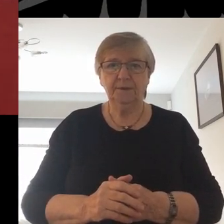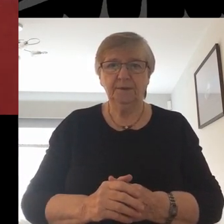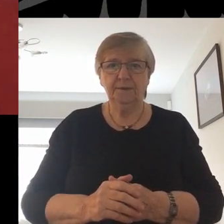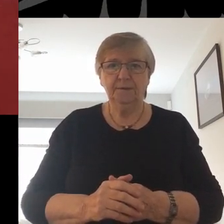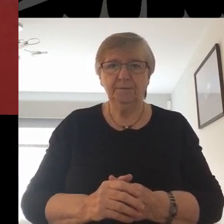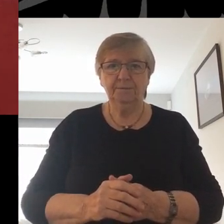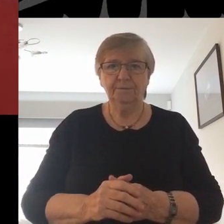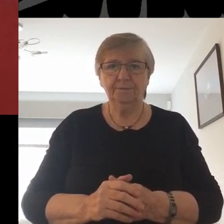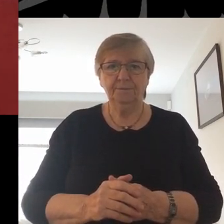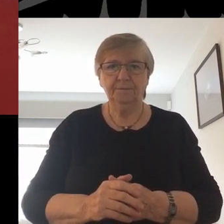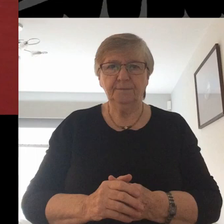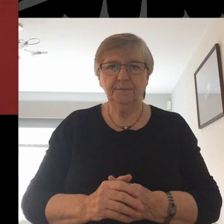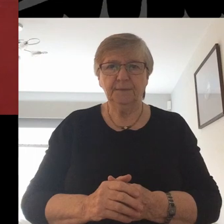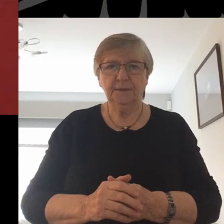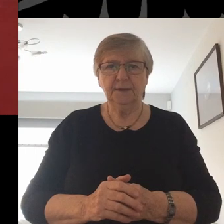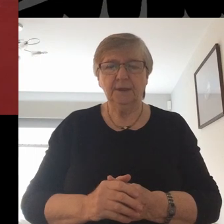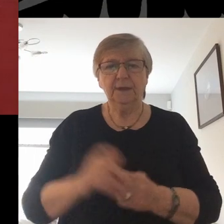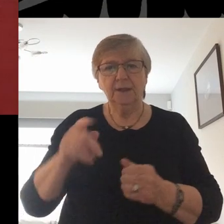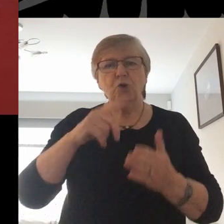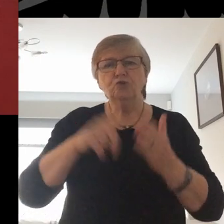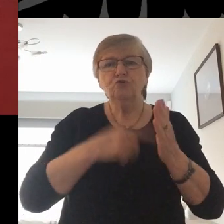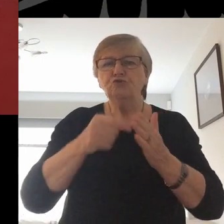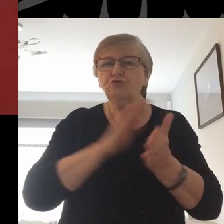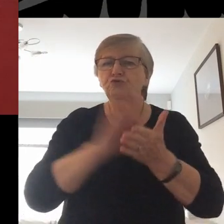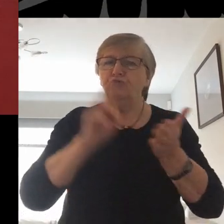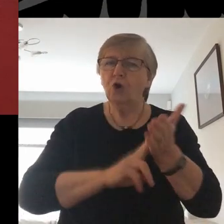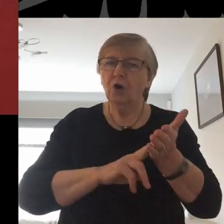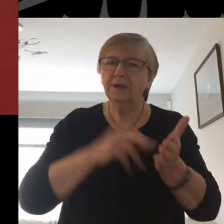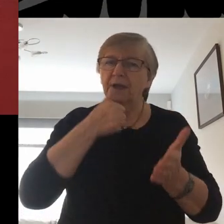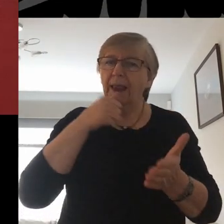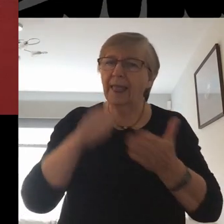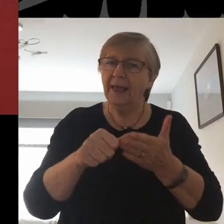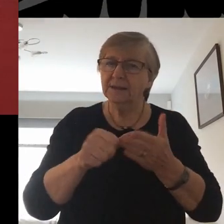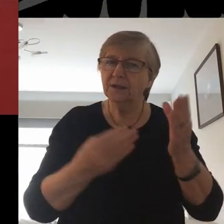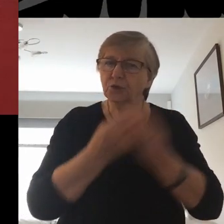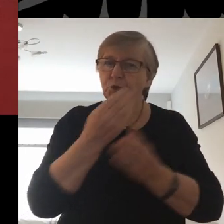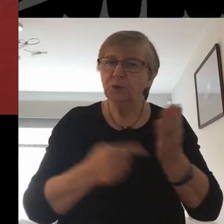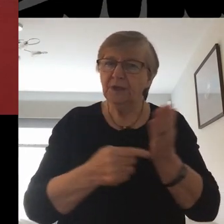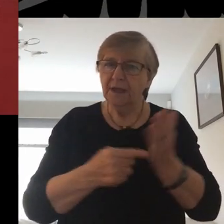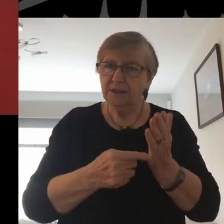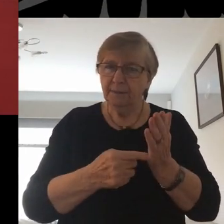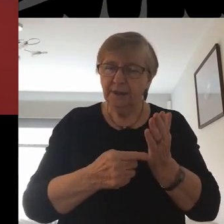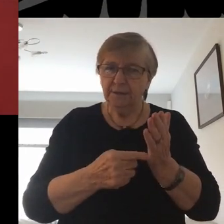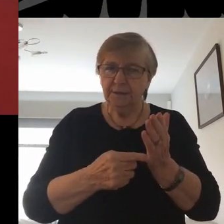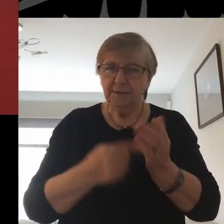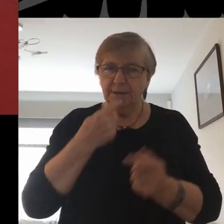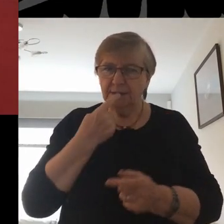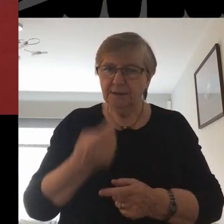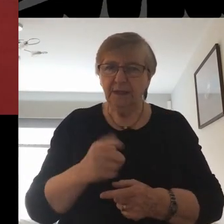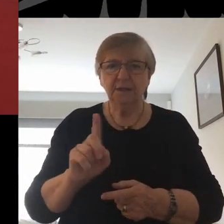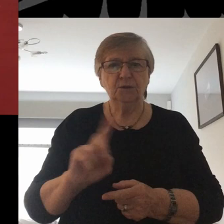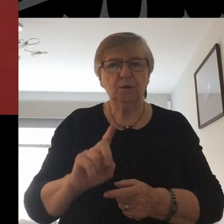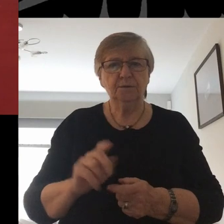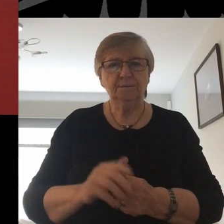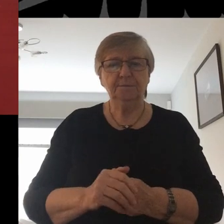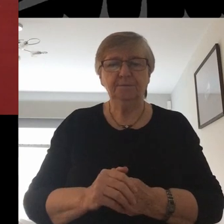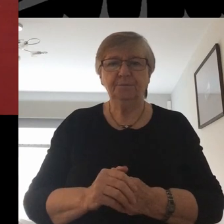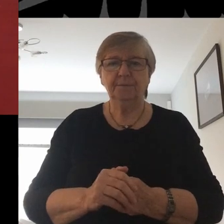In his first of his letters in the New Testament, the disciple John says this: